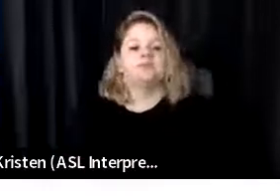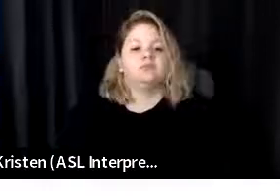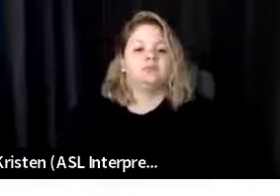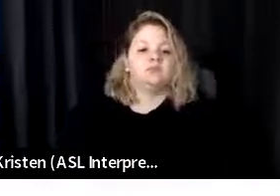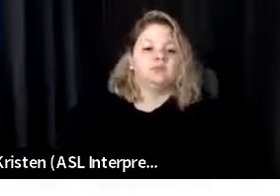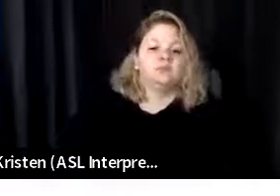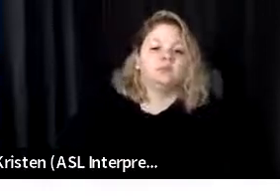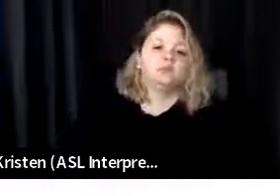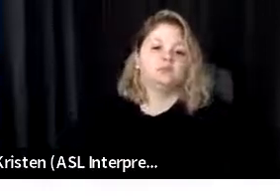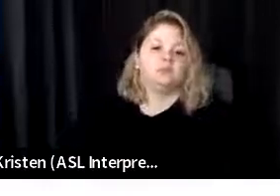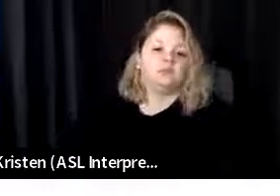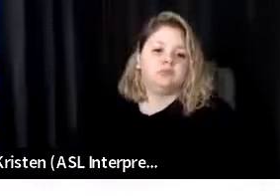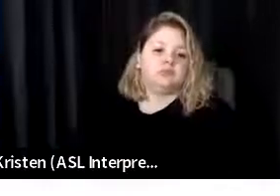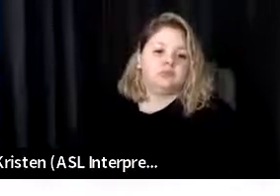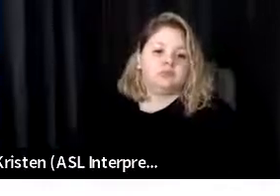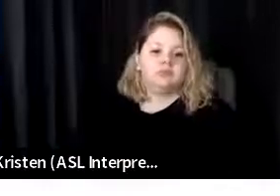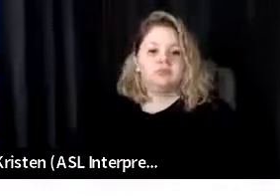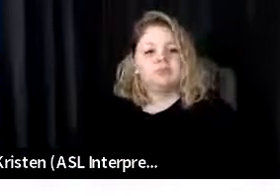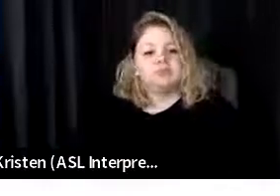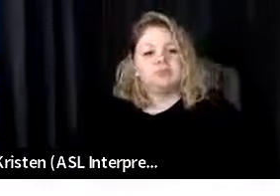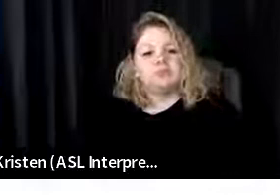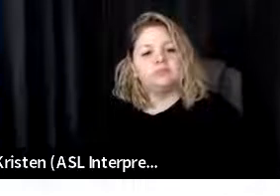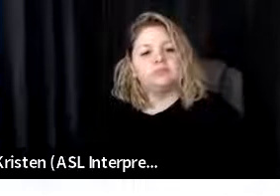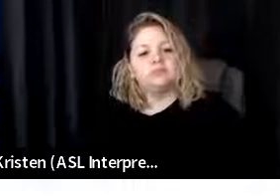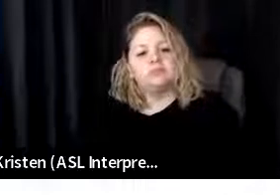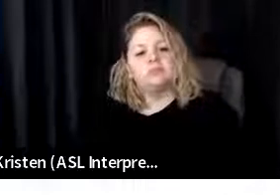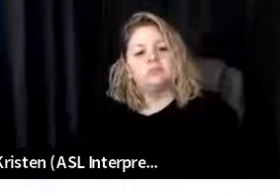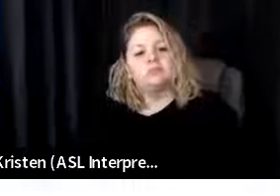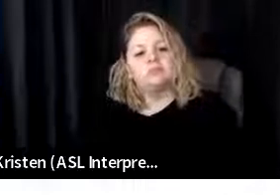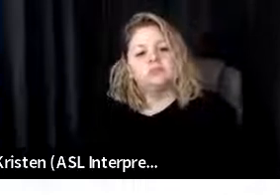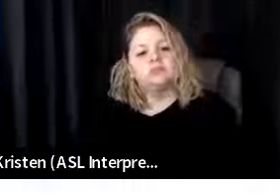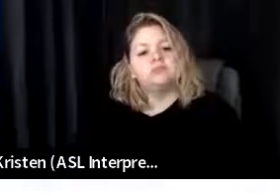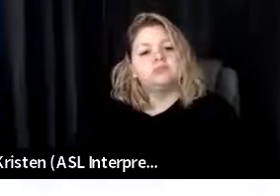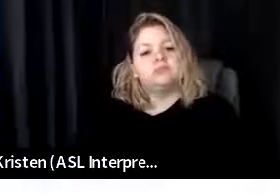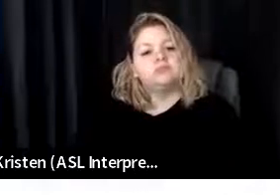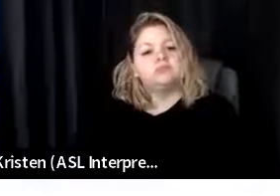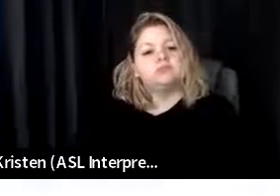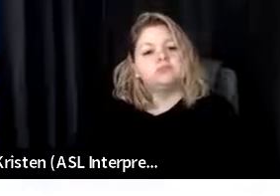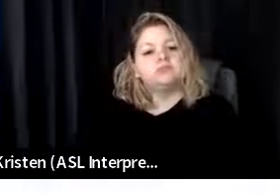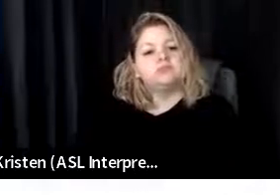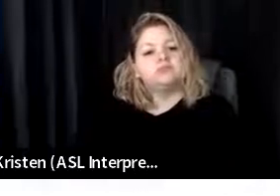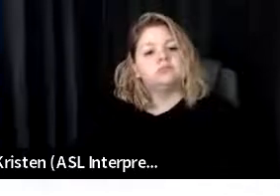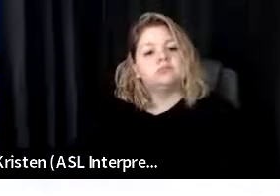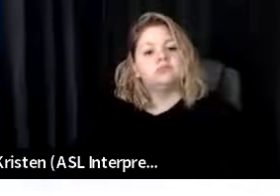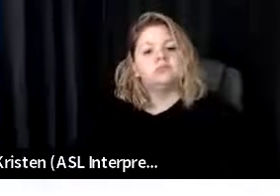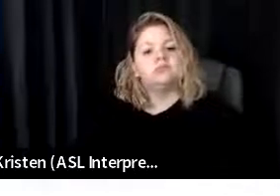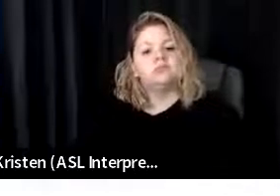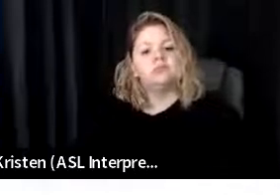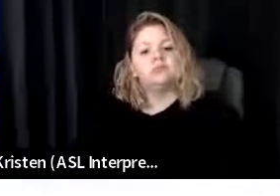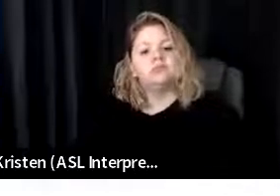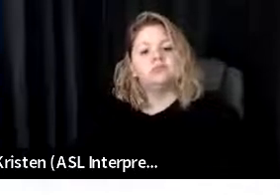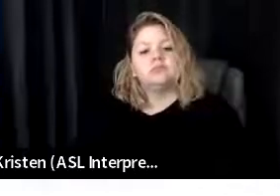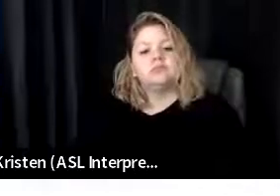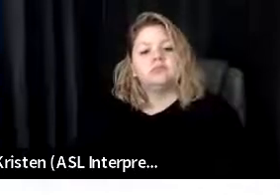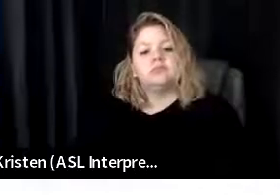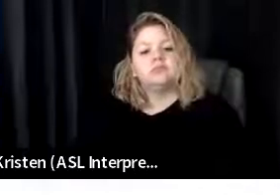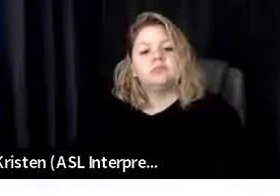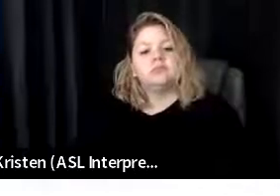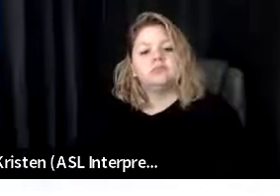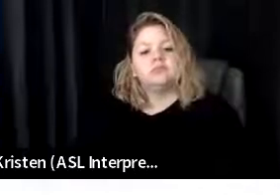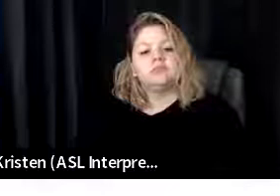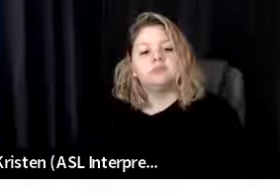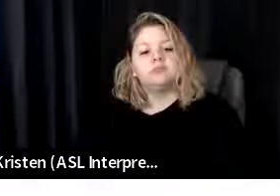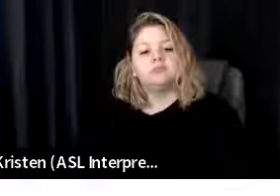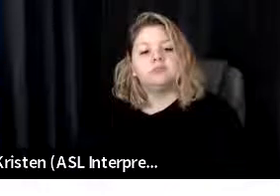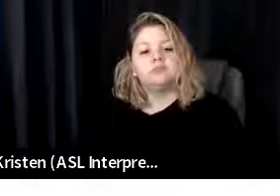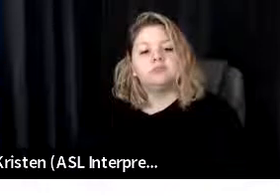créole haïtien, allez dans contrôle bas, dans partie en bas écran, et puis cliquez sur interprétation. Après